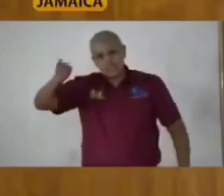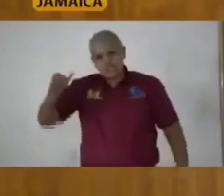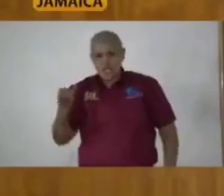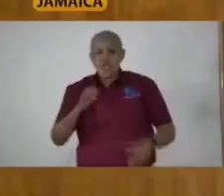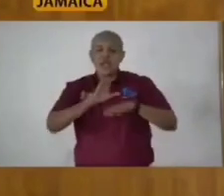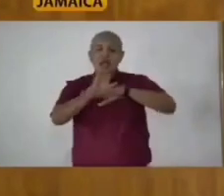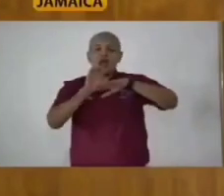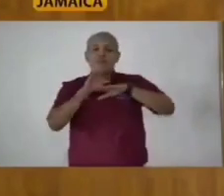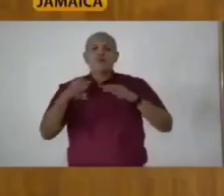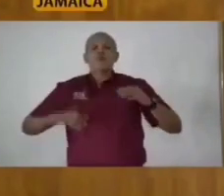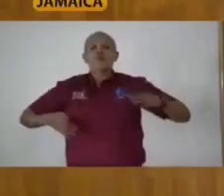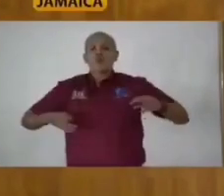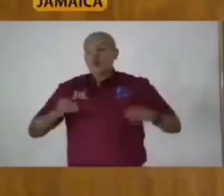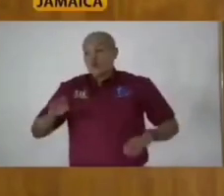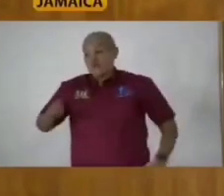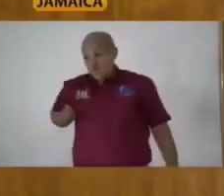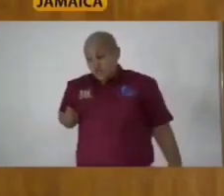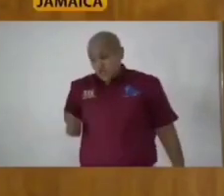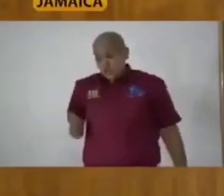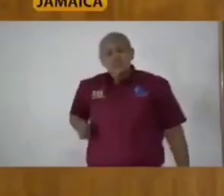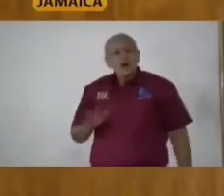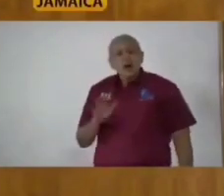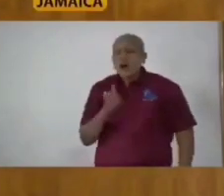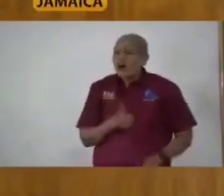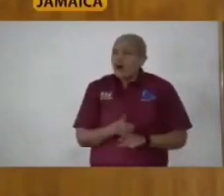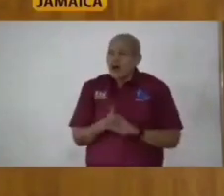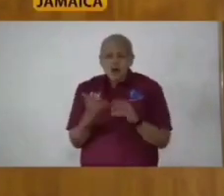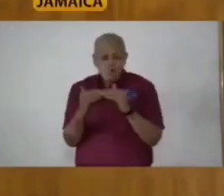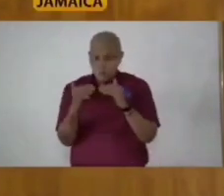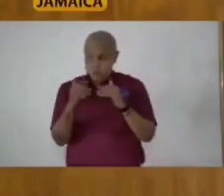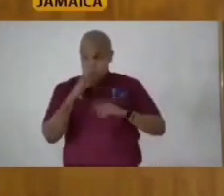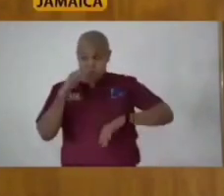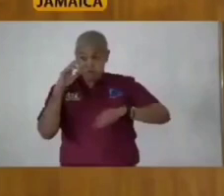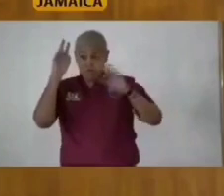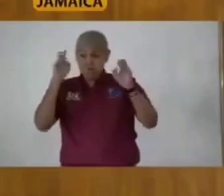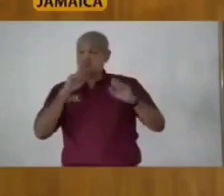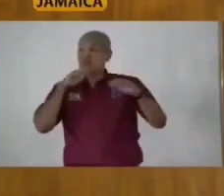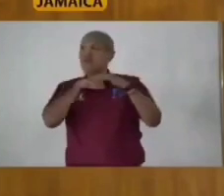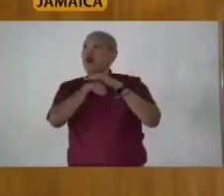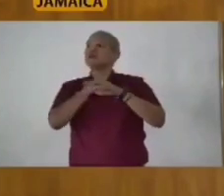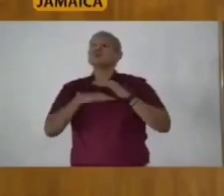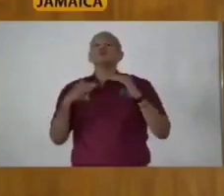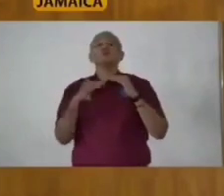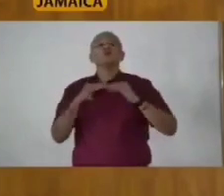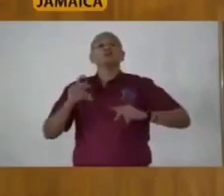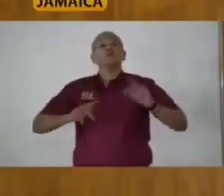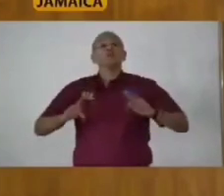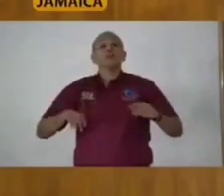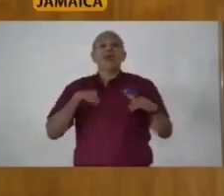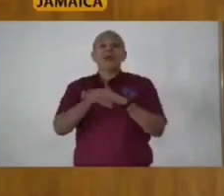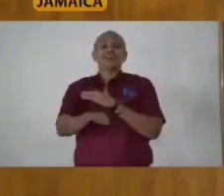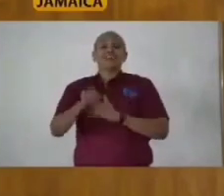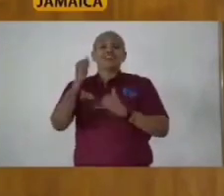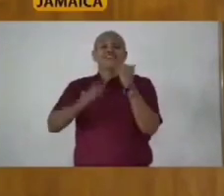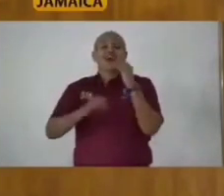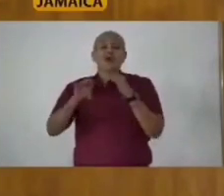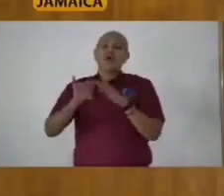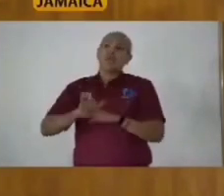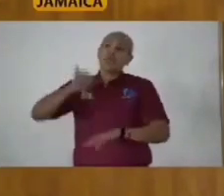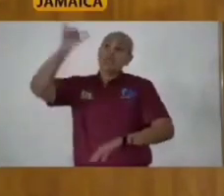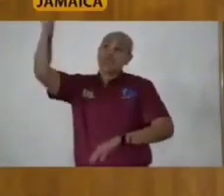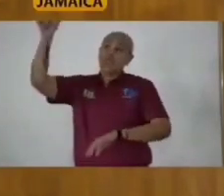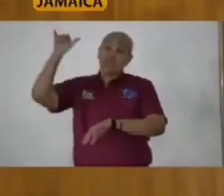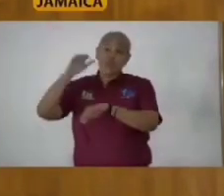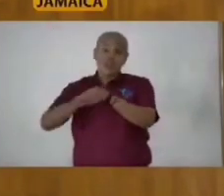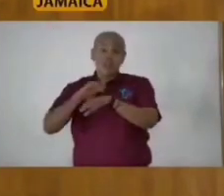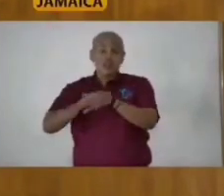final court. The issue of access to justice for our people and access to their final court of appeal is